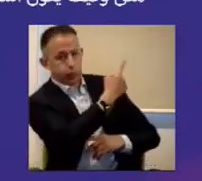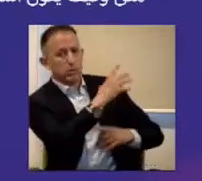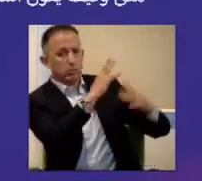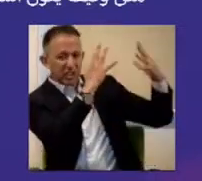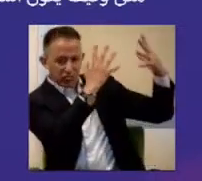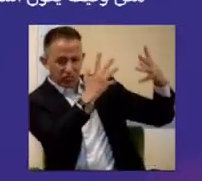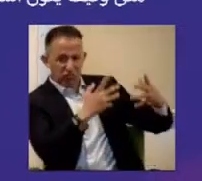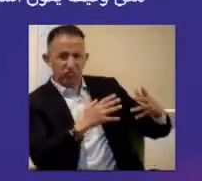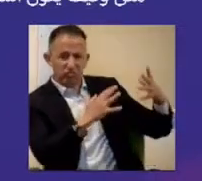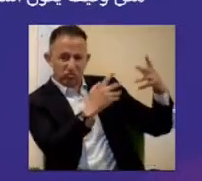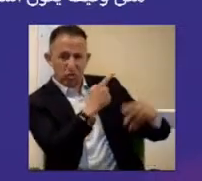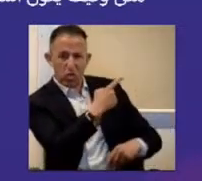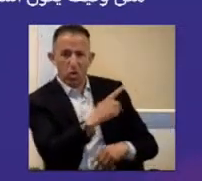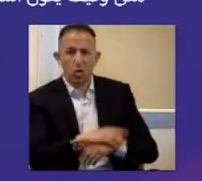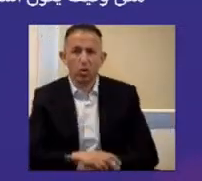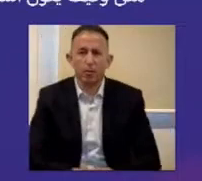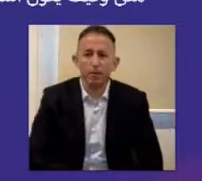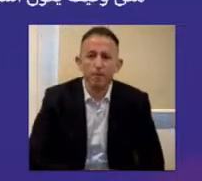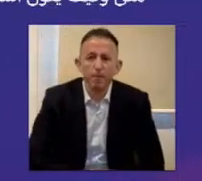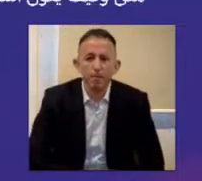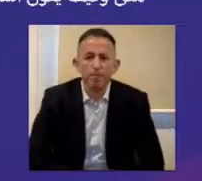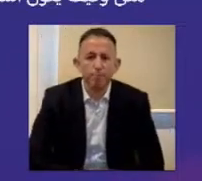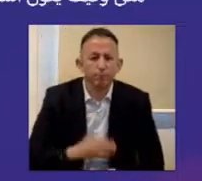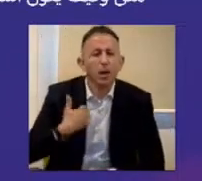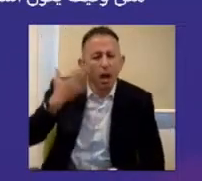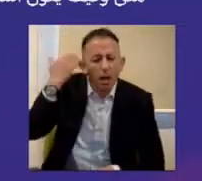the Fate-Thompson problems, and